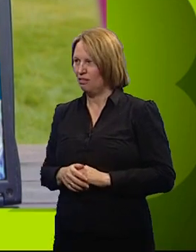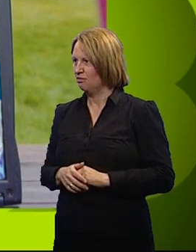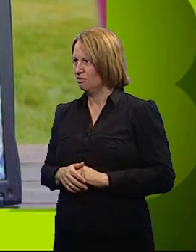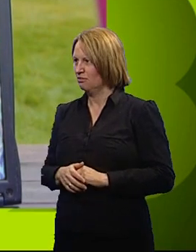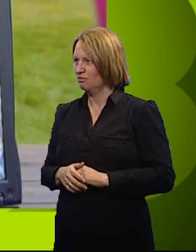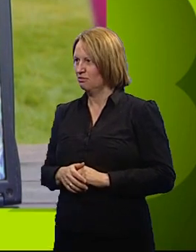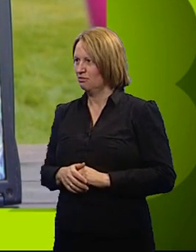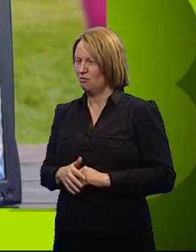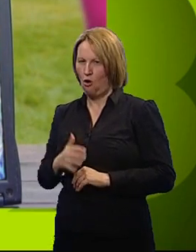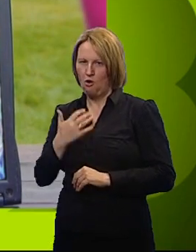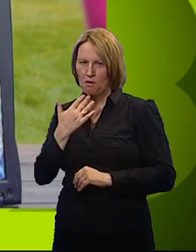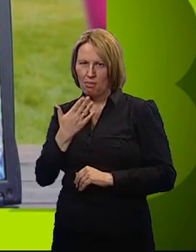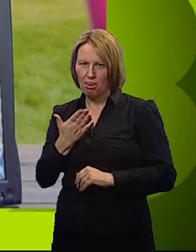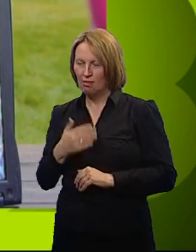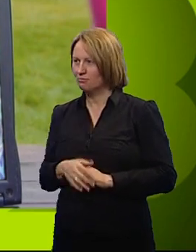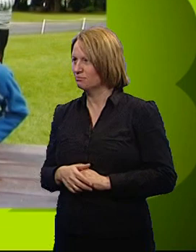B, horrible?